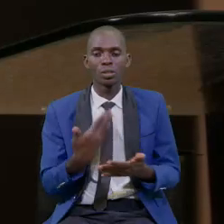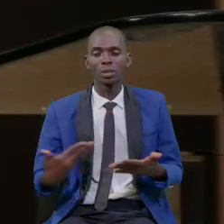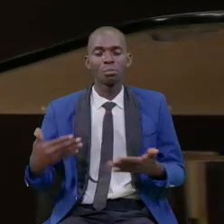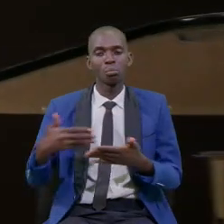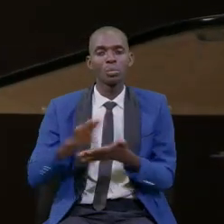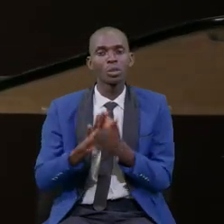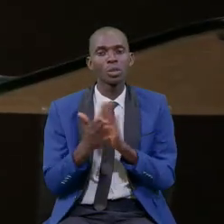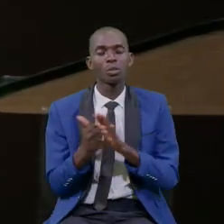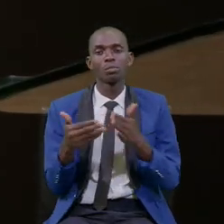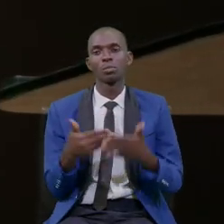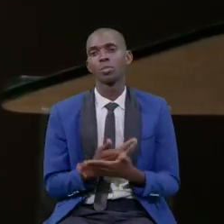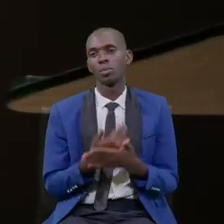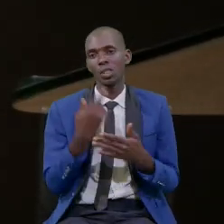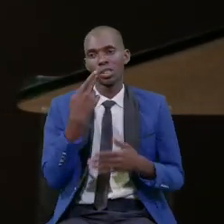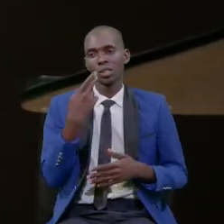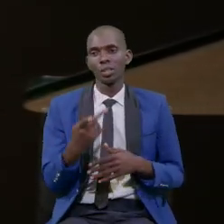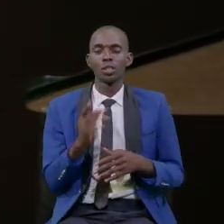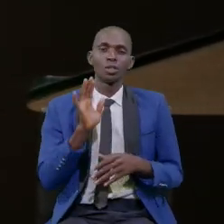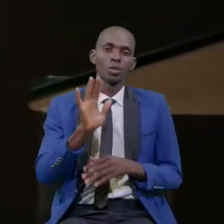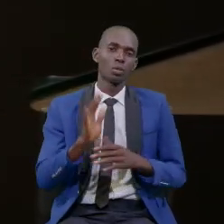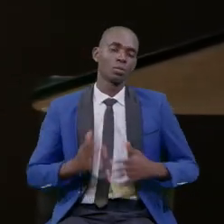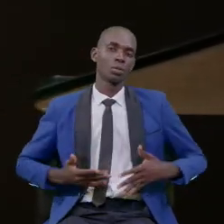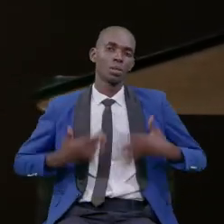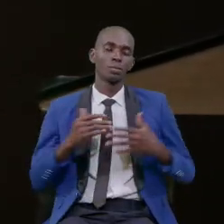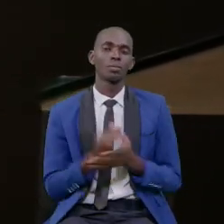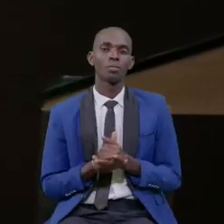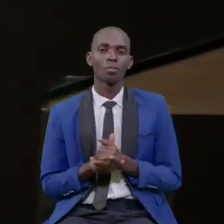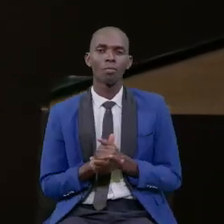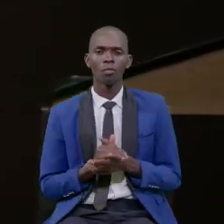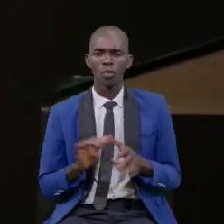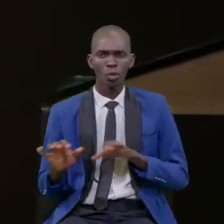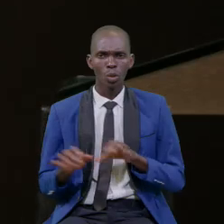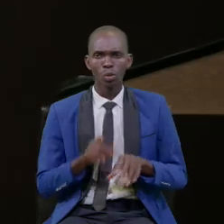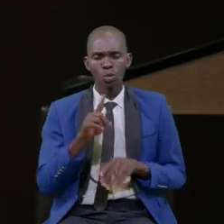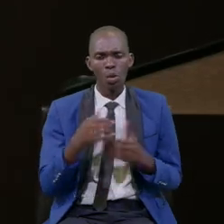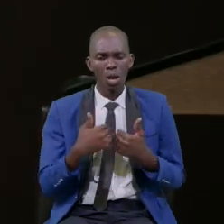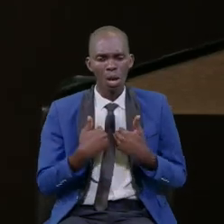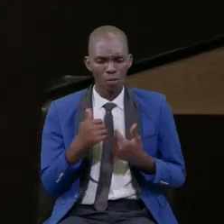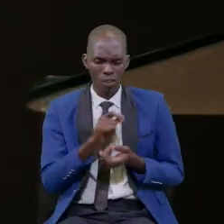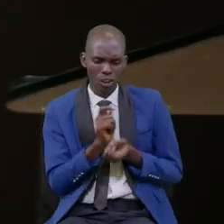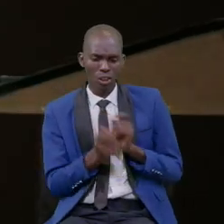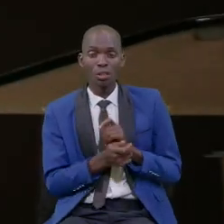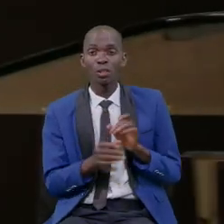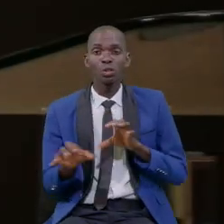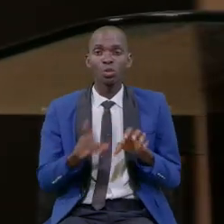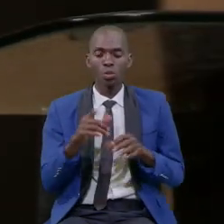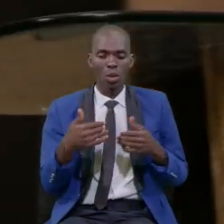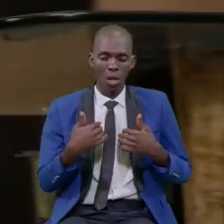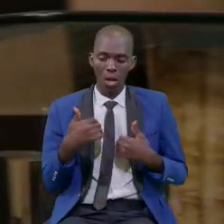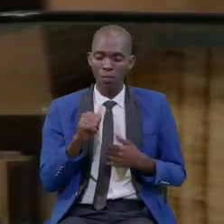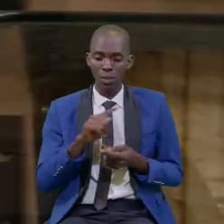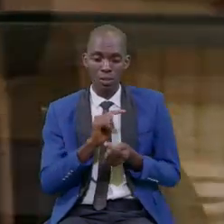new. Now look at your life. Did you have a change? Did you have a